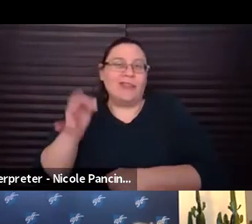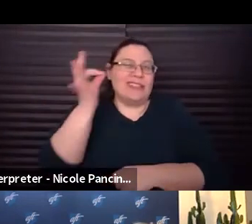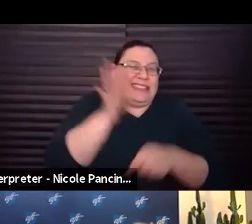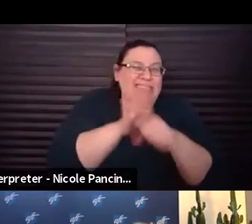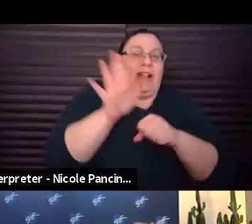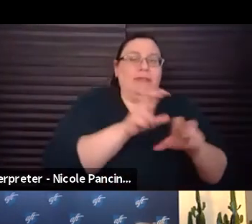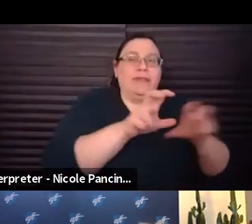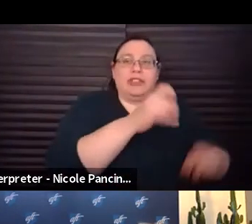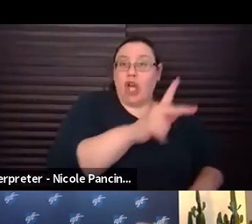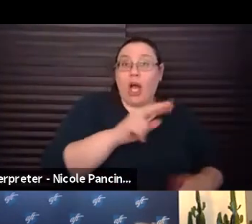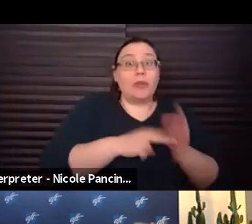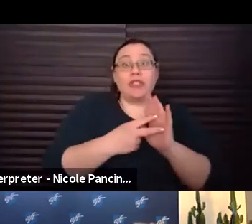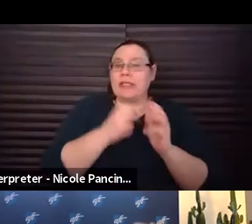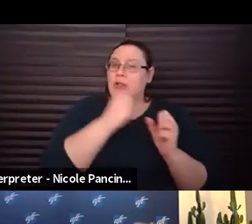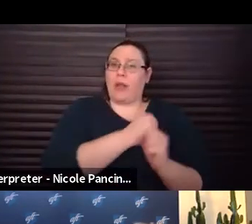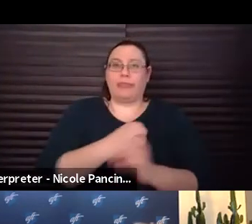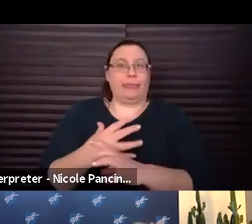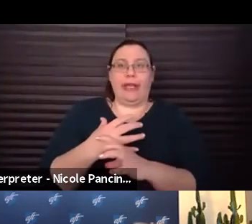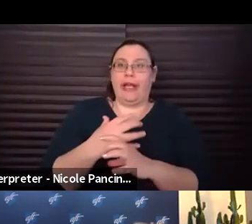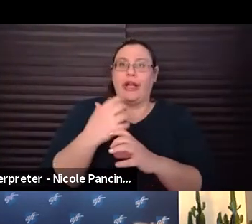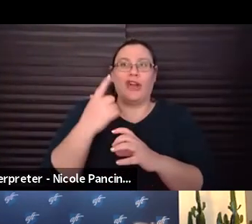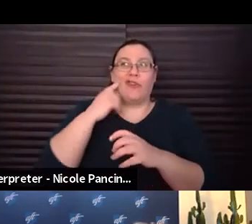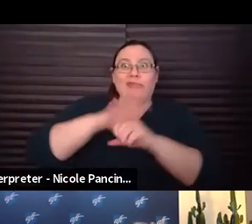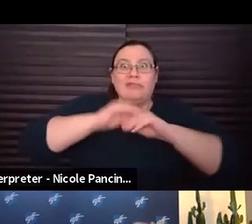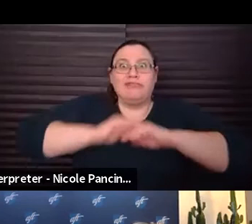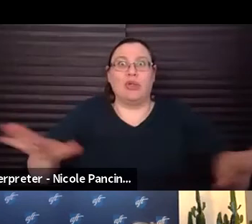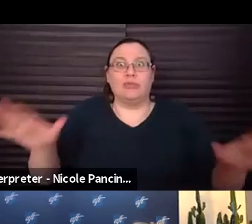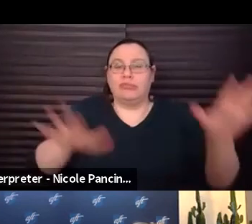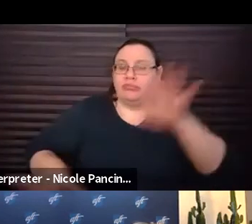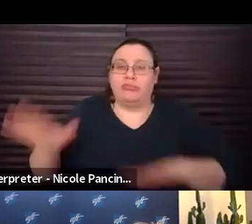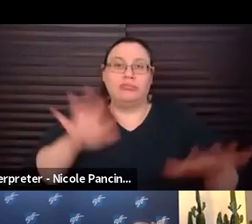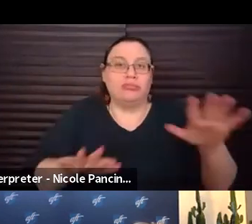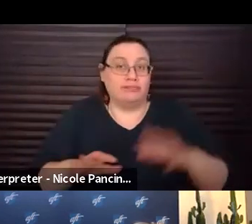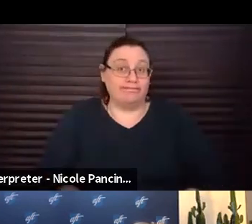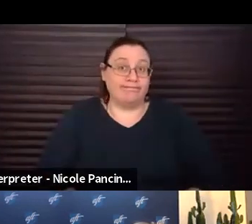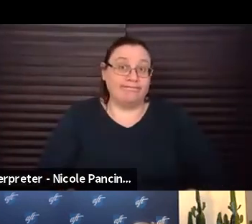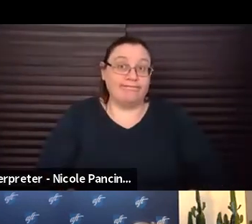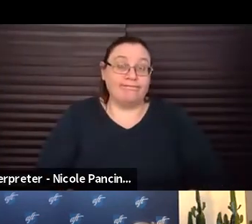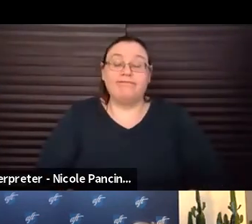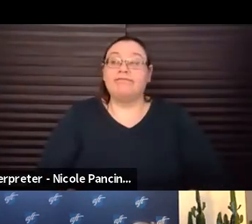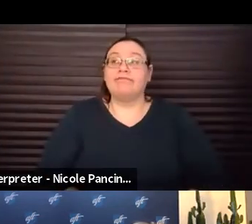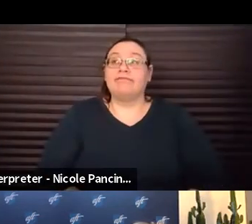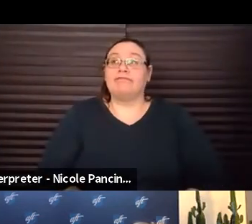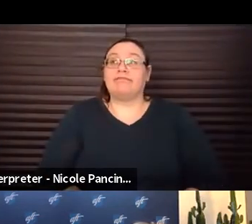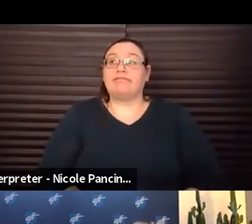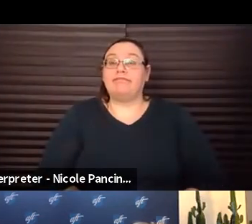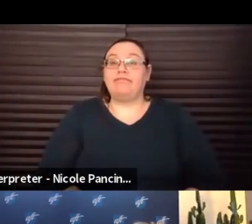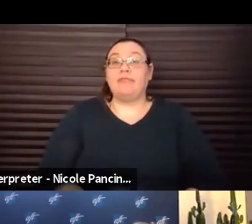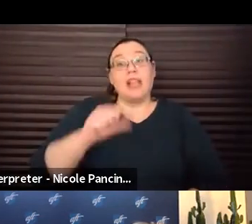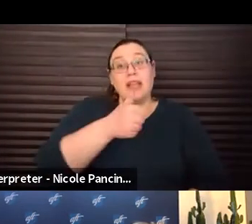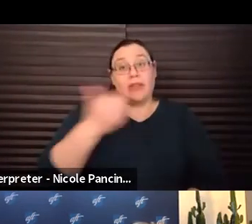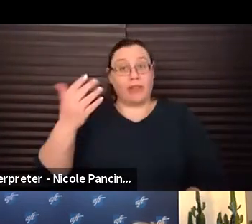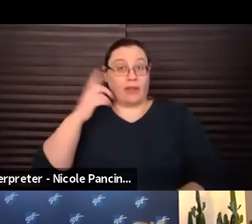them unprepared for this pandemic and other emergencies. So the other thing that I will